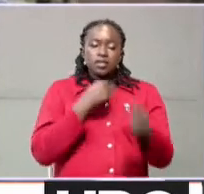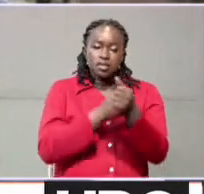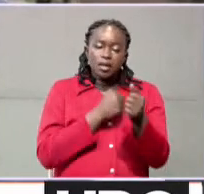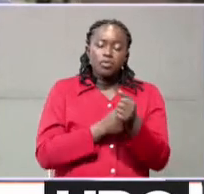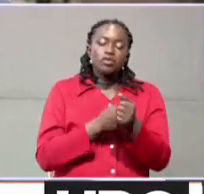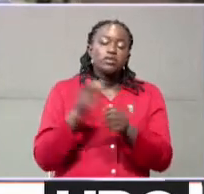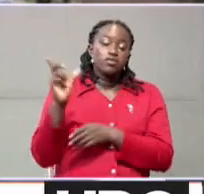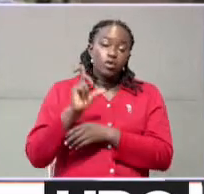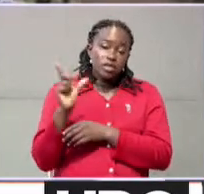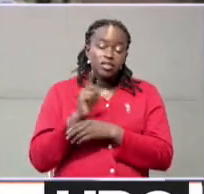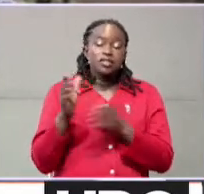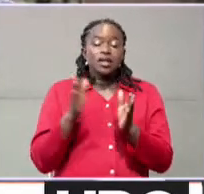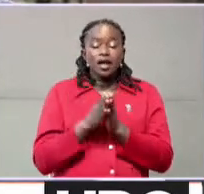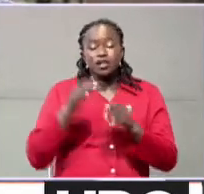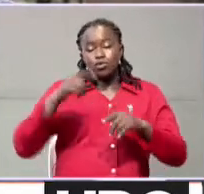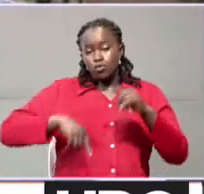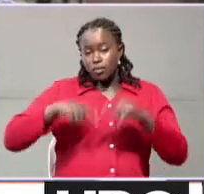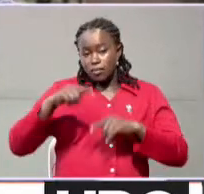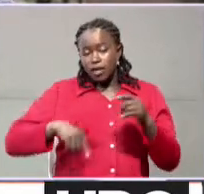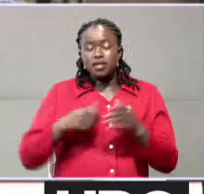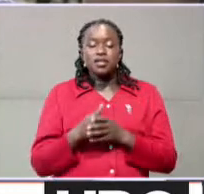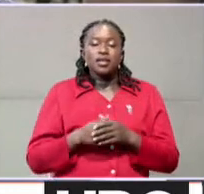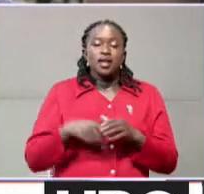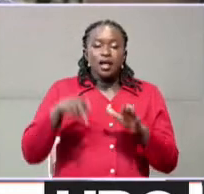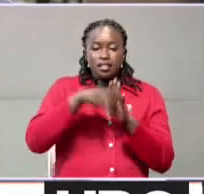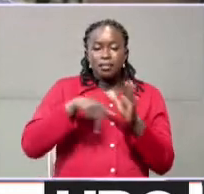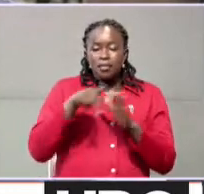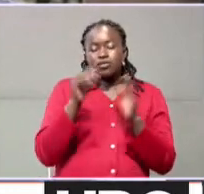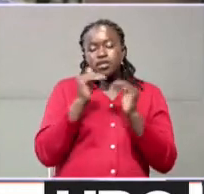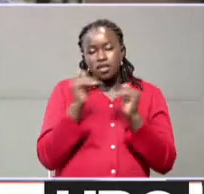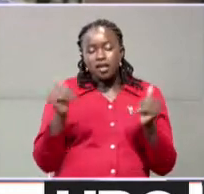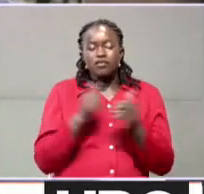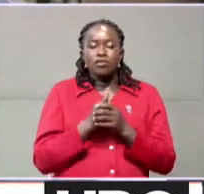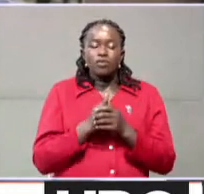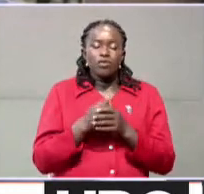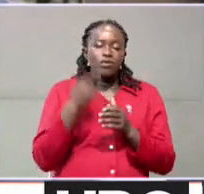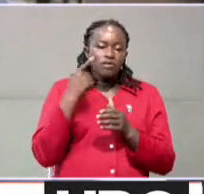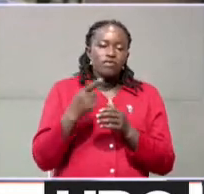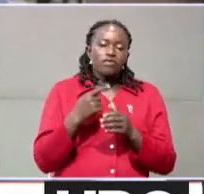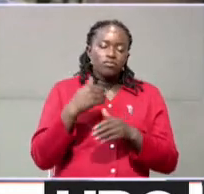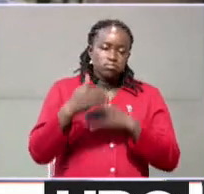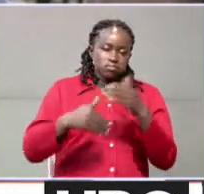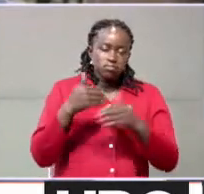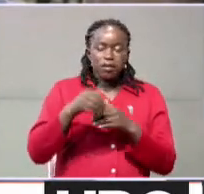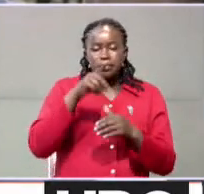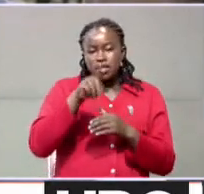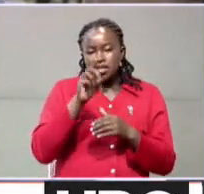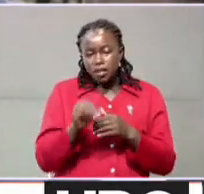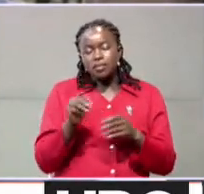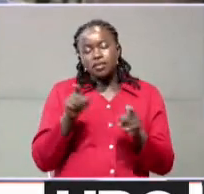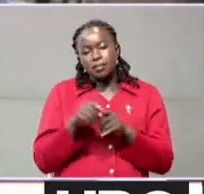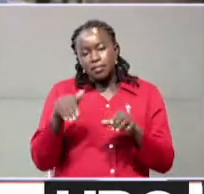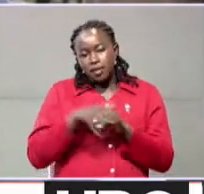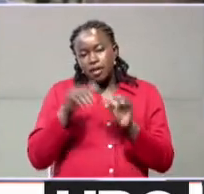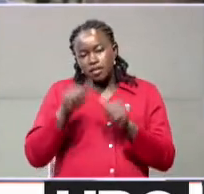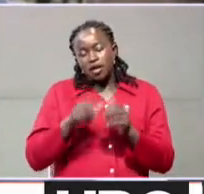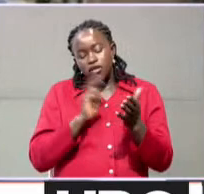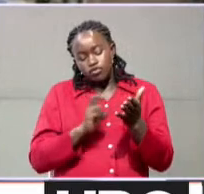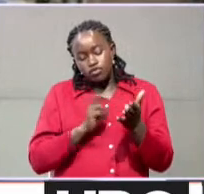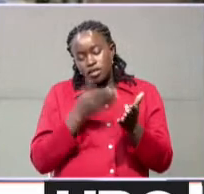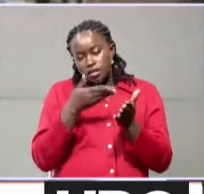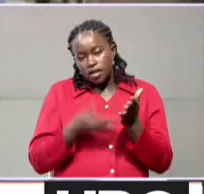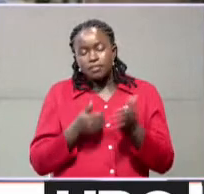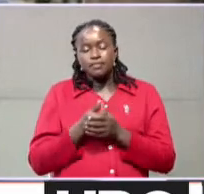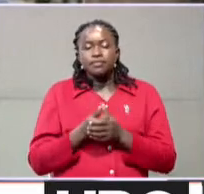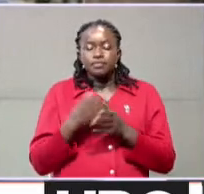logistics and equipment at the paris level for running pdm members can also read this the budget